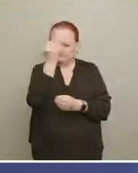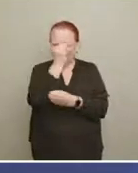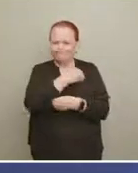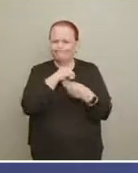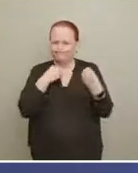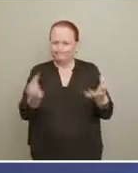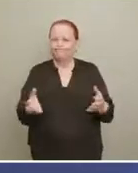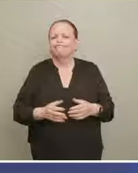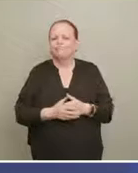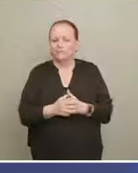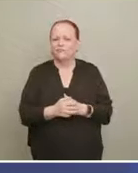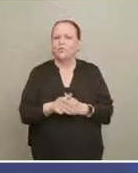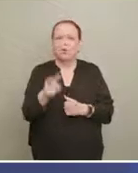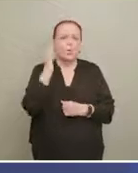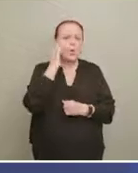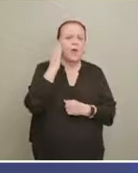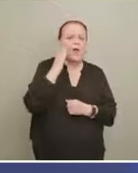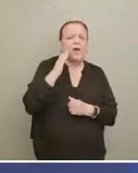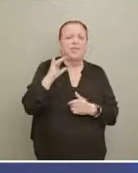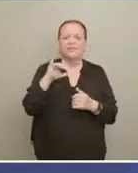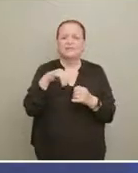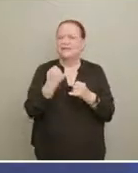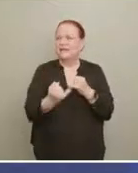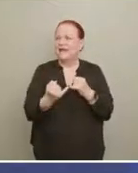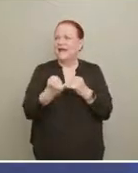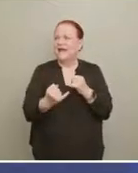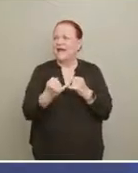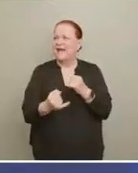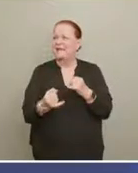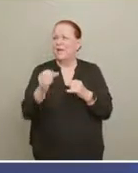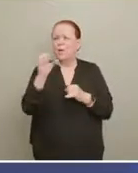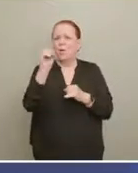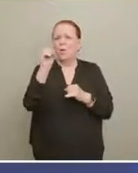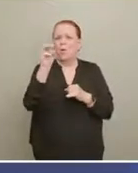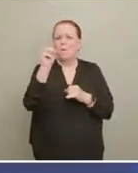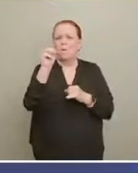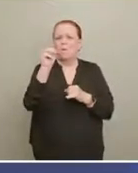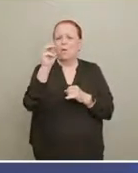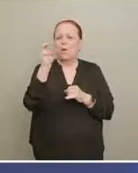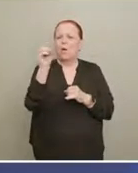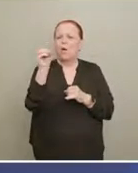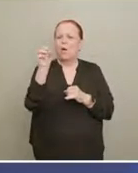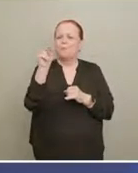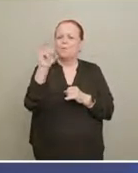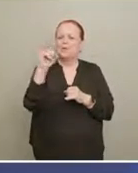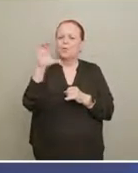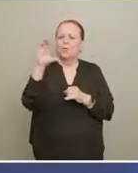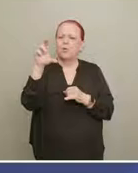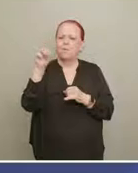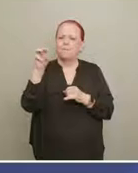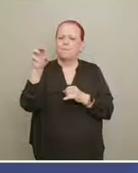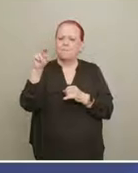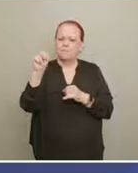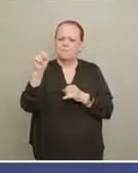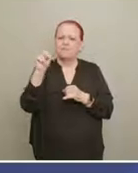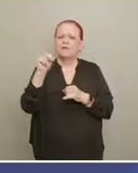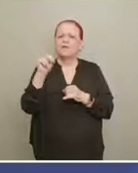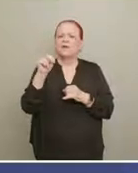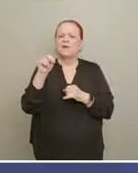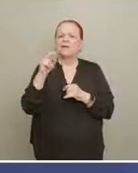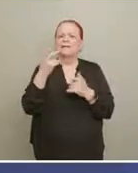aware, this last surge, the Omicron surge that we're getting out from,